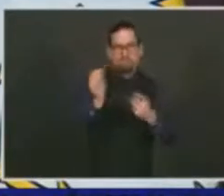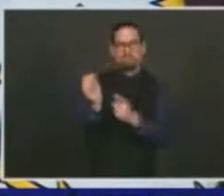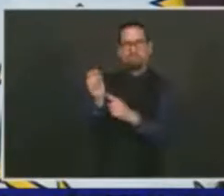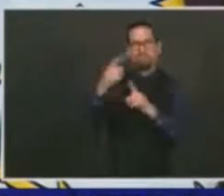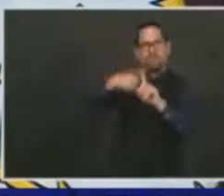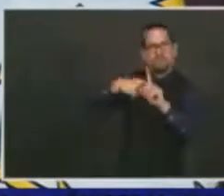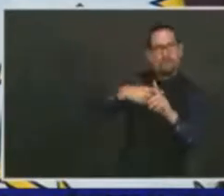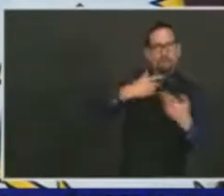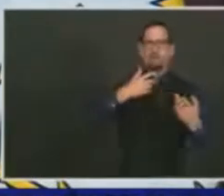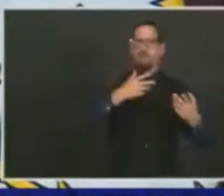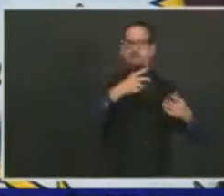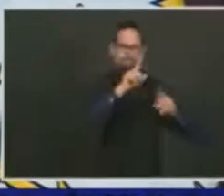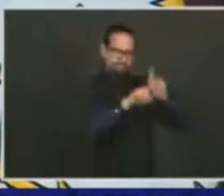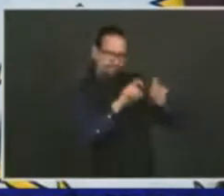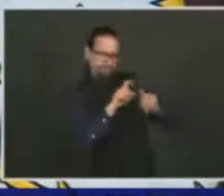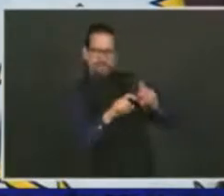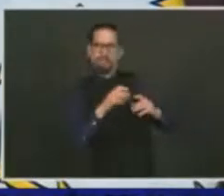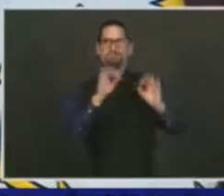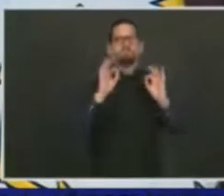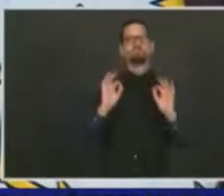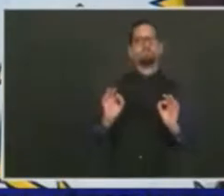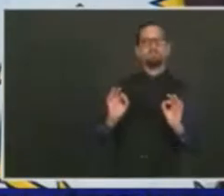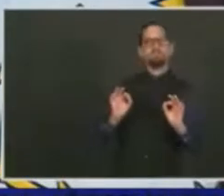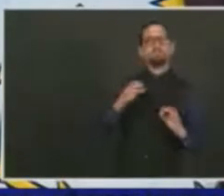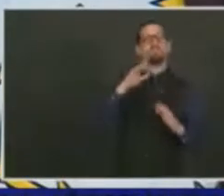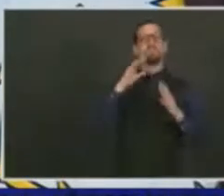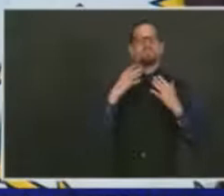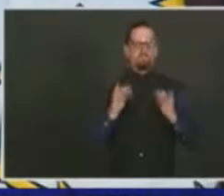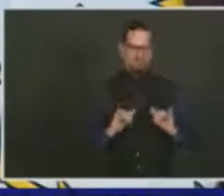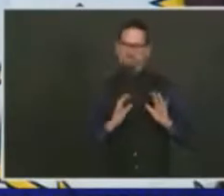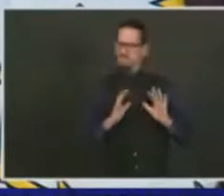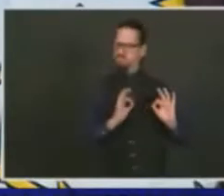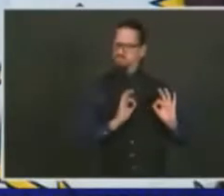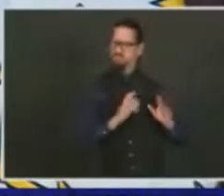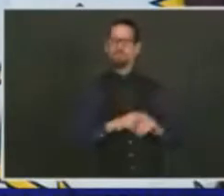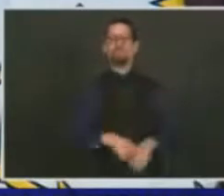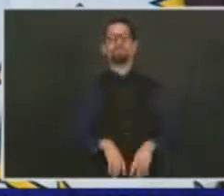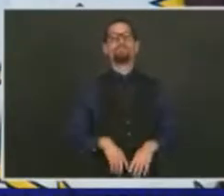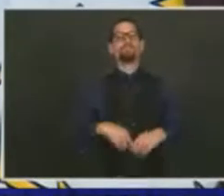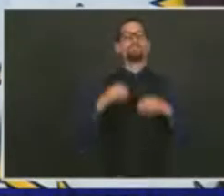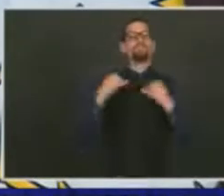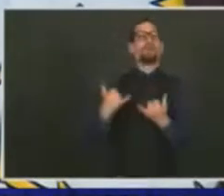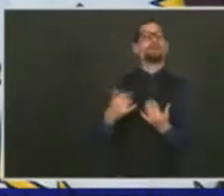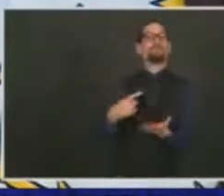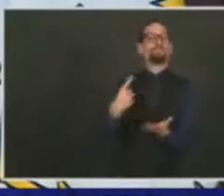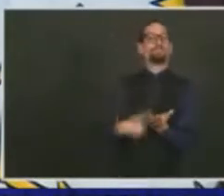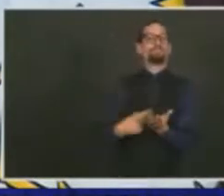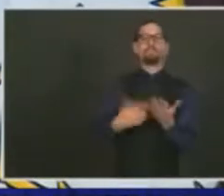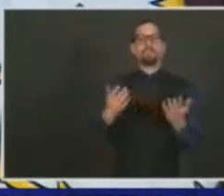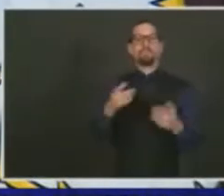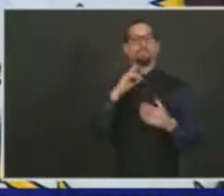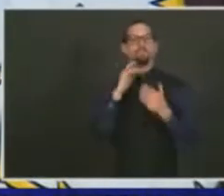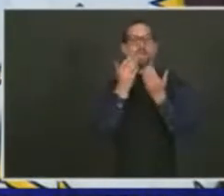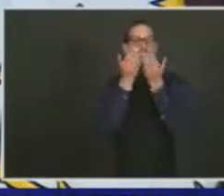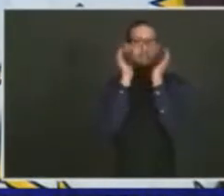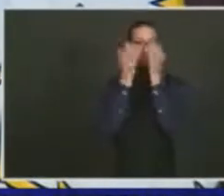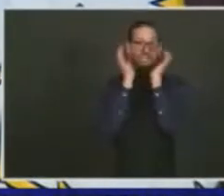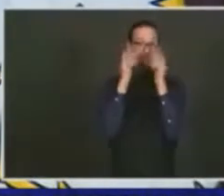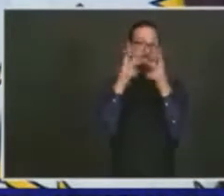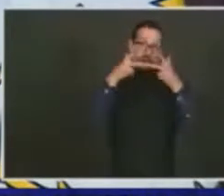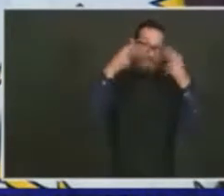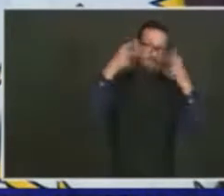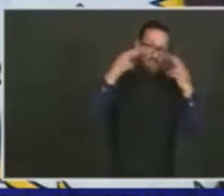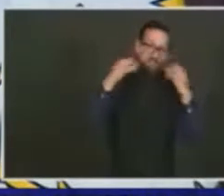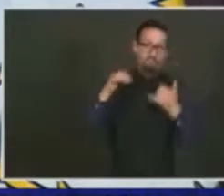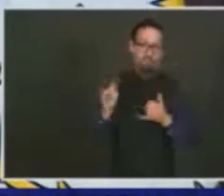Finally, as we approach Halloween, I just want to again remind you there should be no Halloween parties this weekend